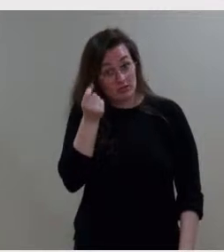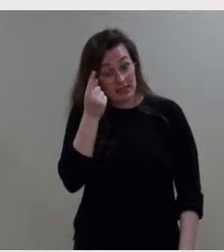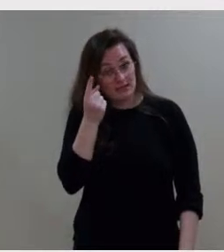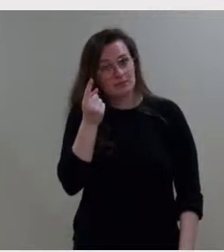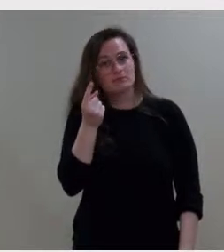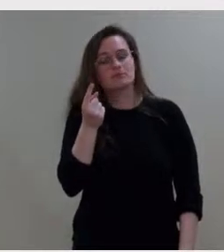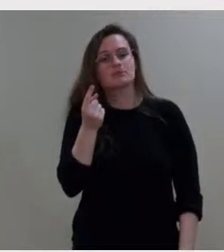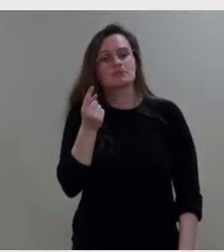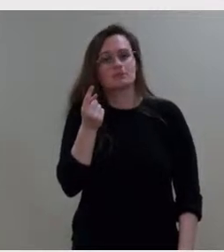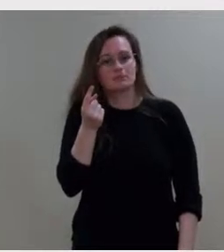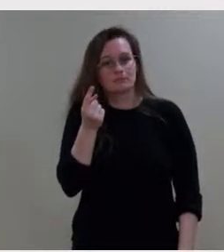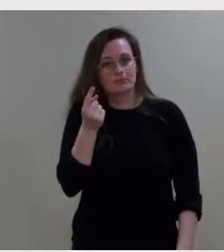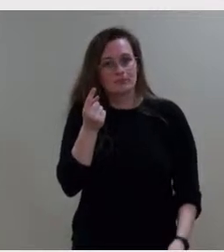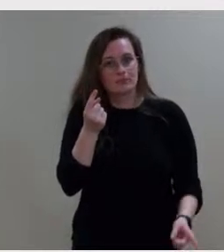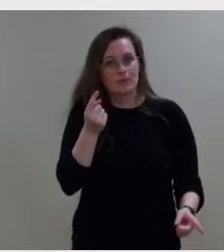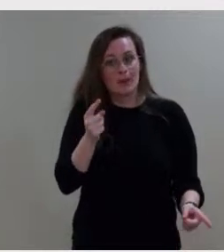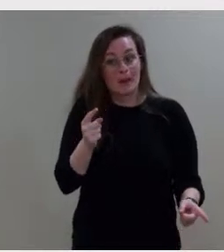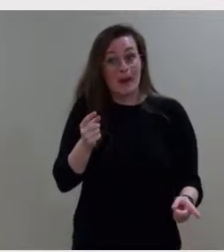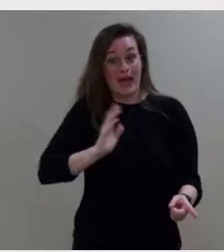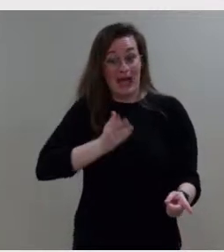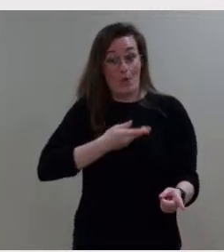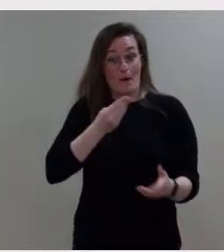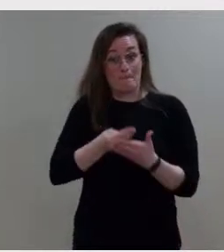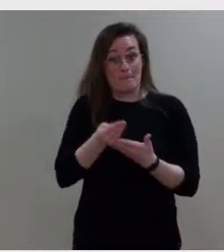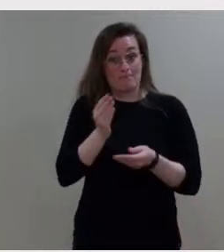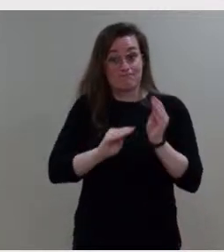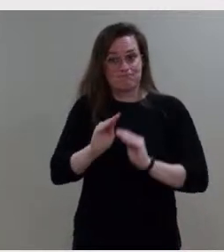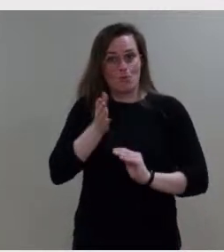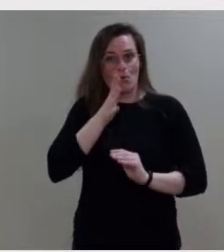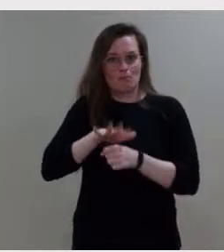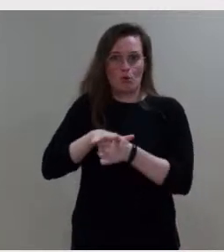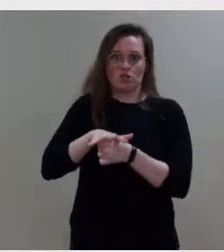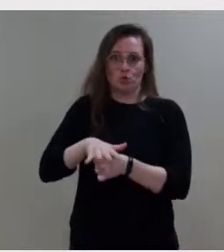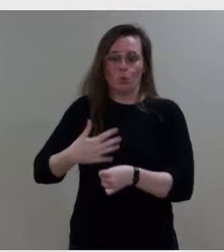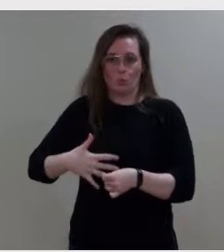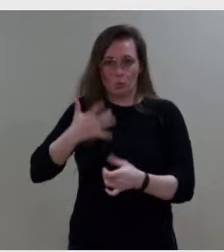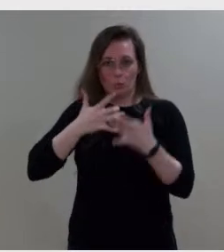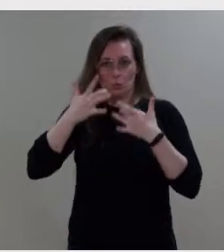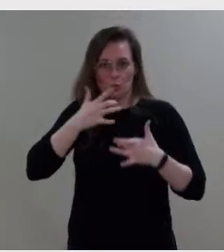pressures on the capital budget over the next number of years.